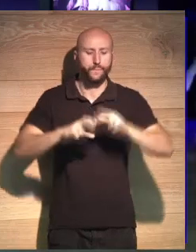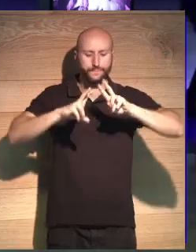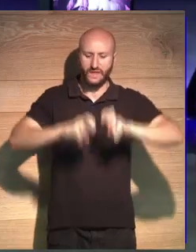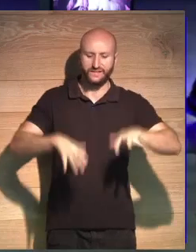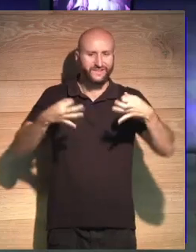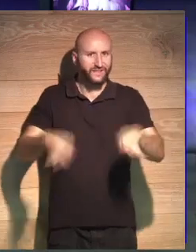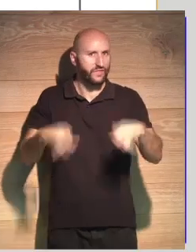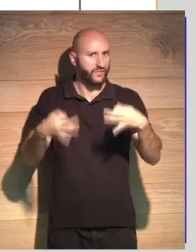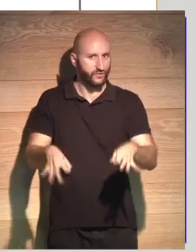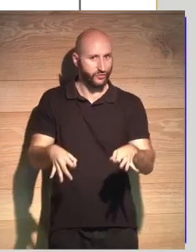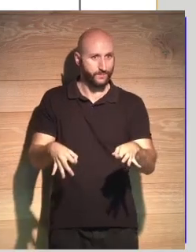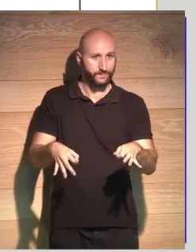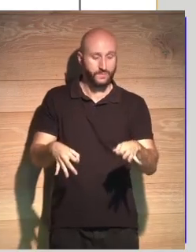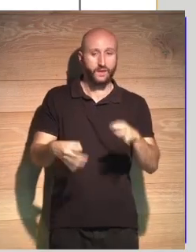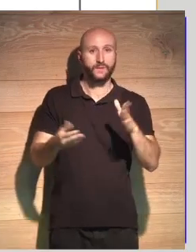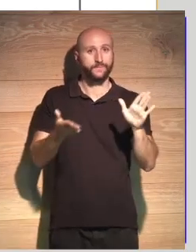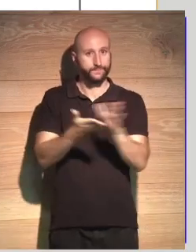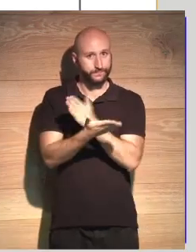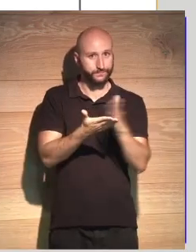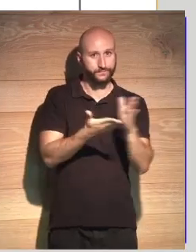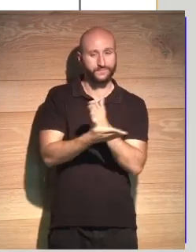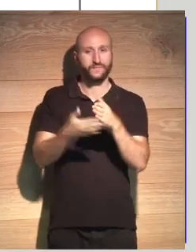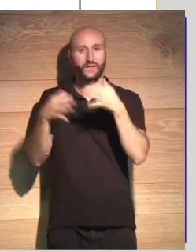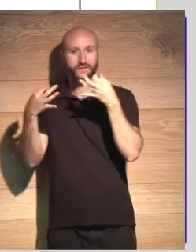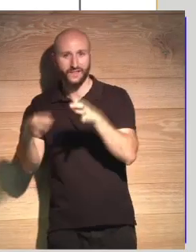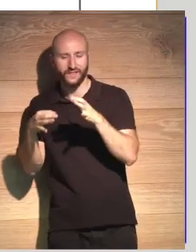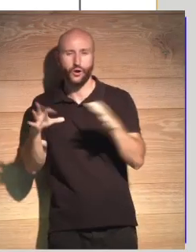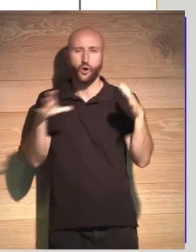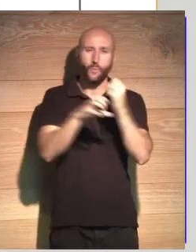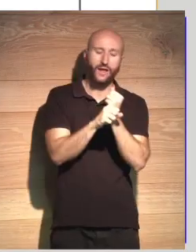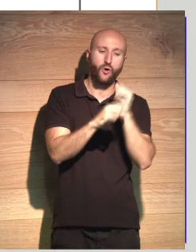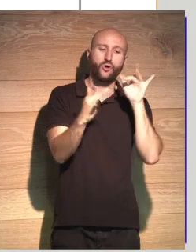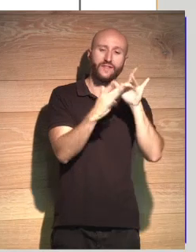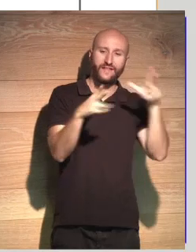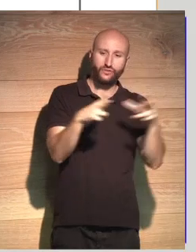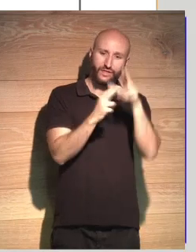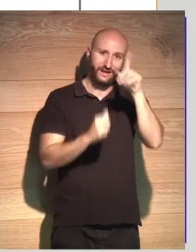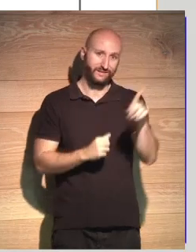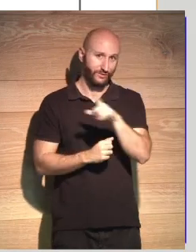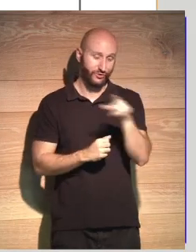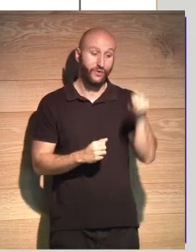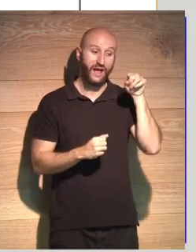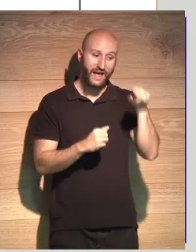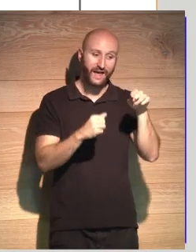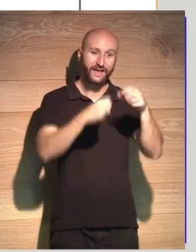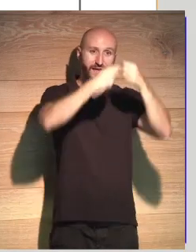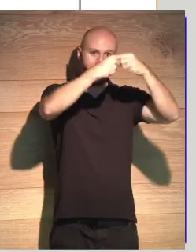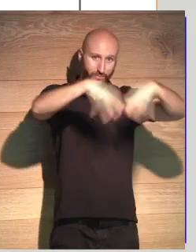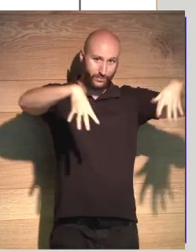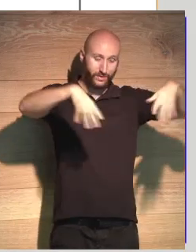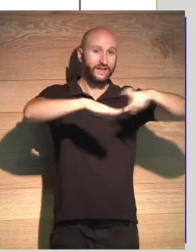These people started running such an analysis about the complexity and the social aspects of video games, and there they